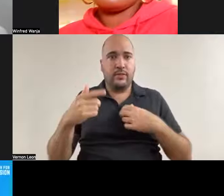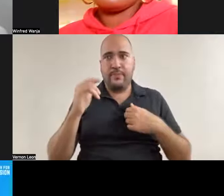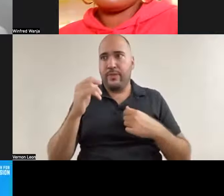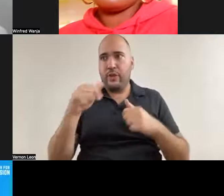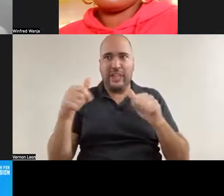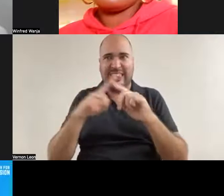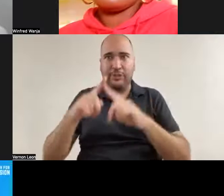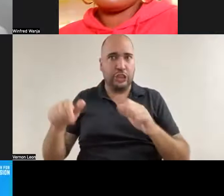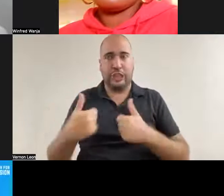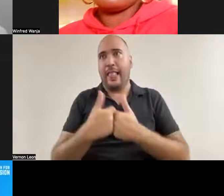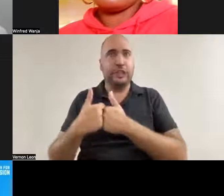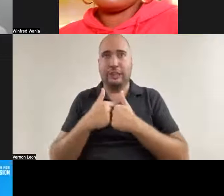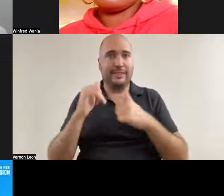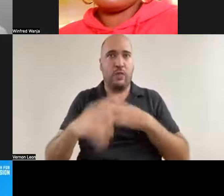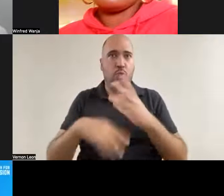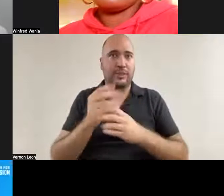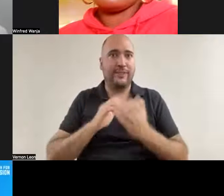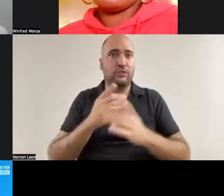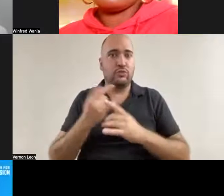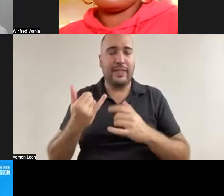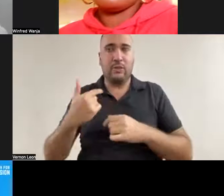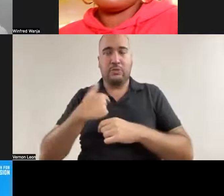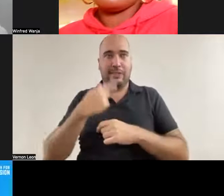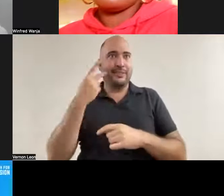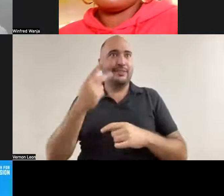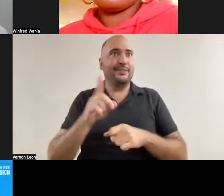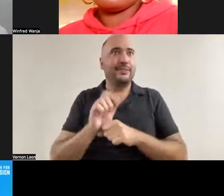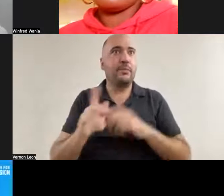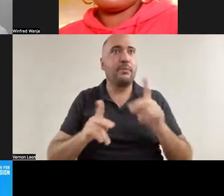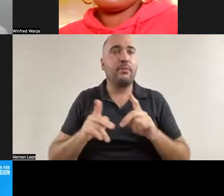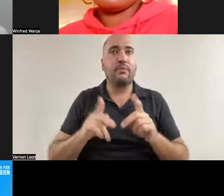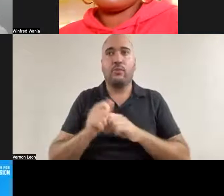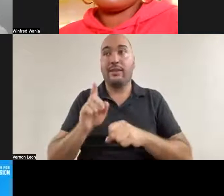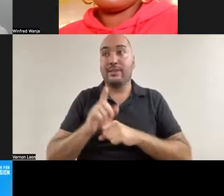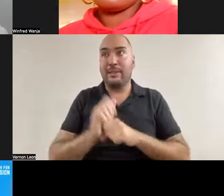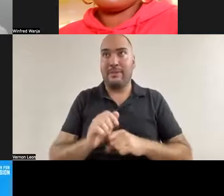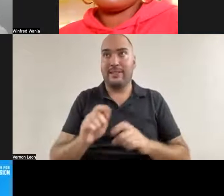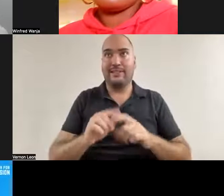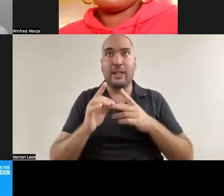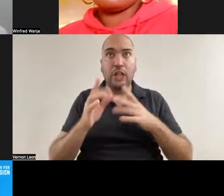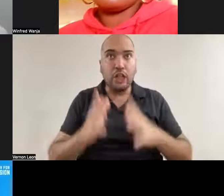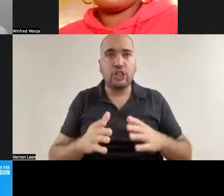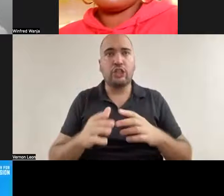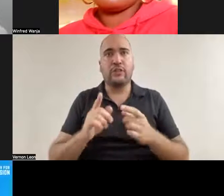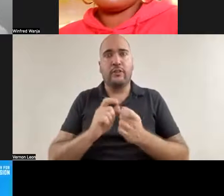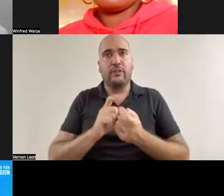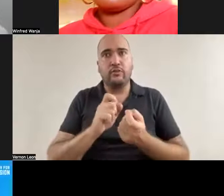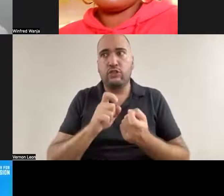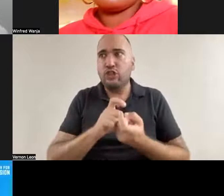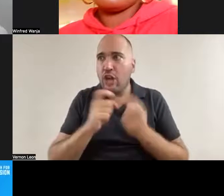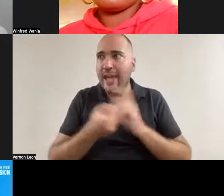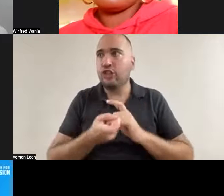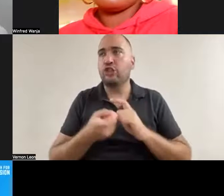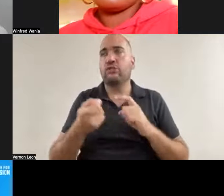now. So I see disabled people with disabilities as leaders of change, in